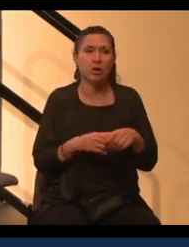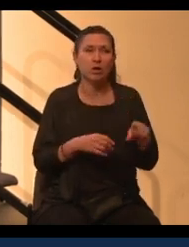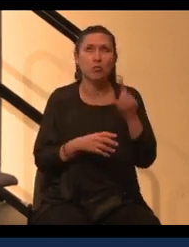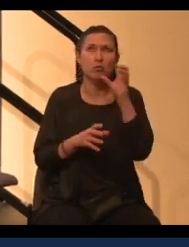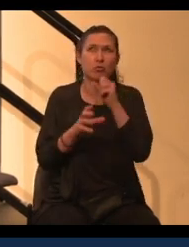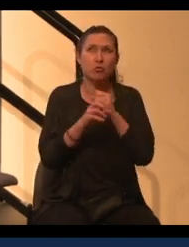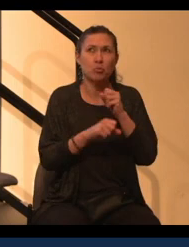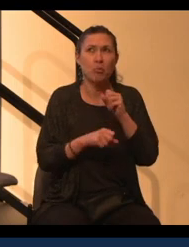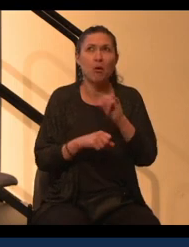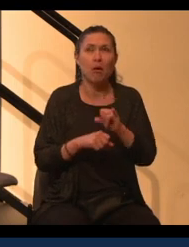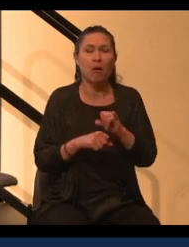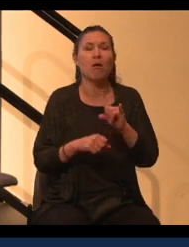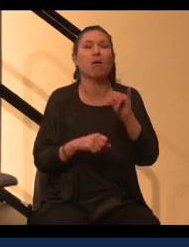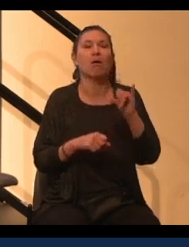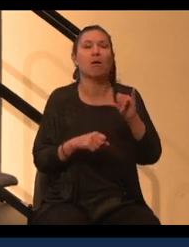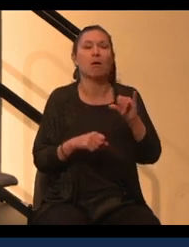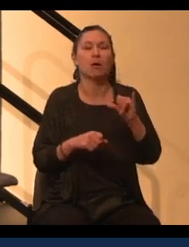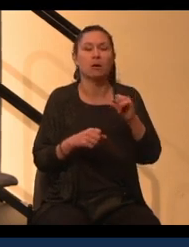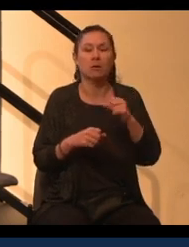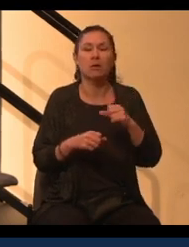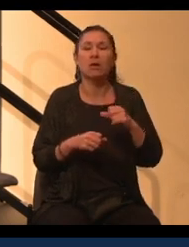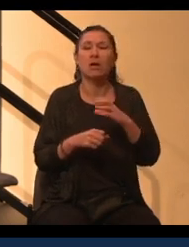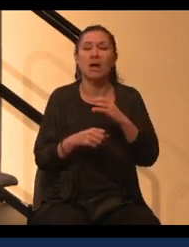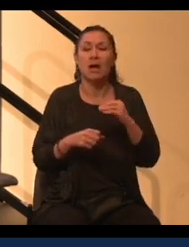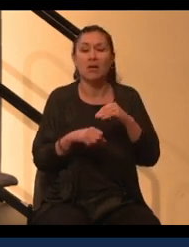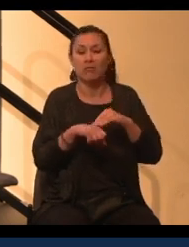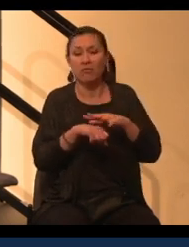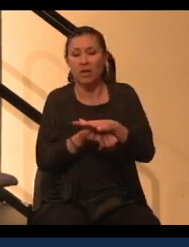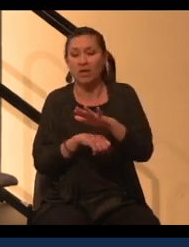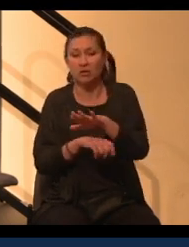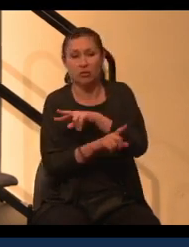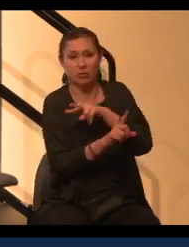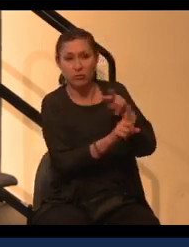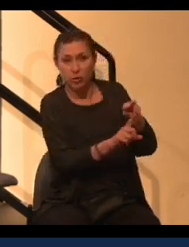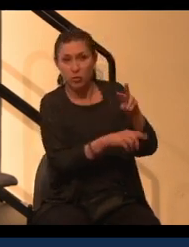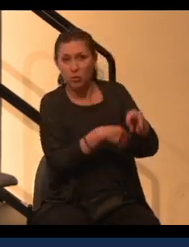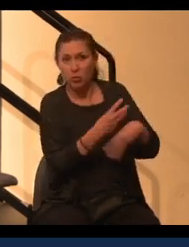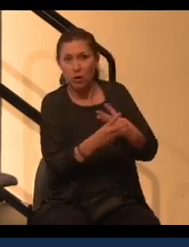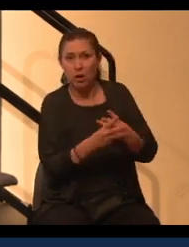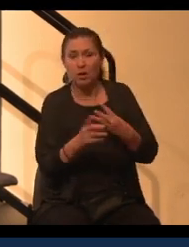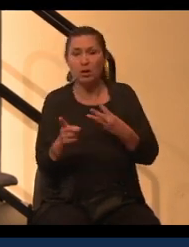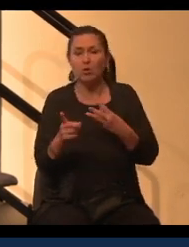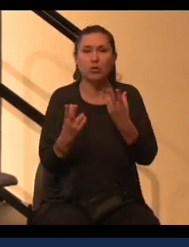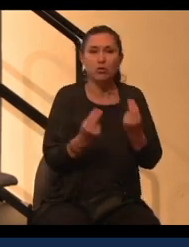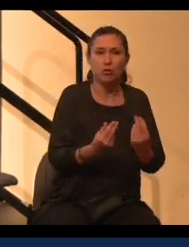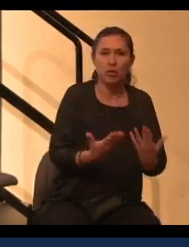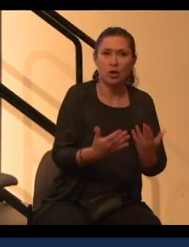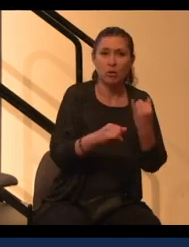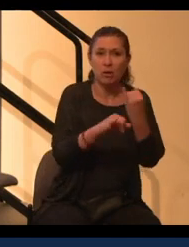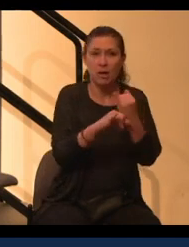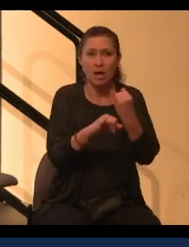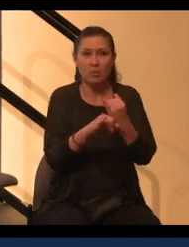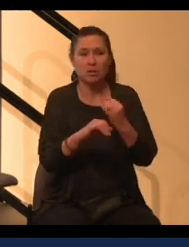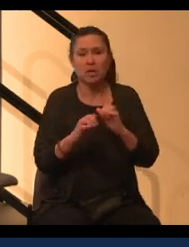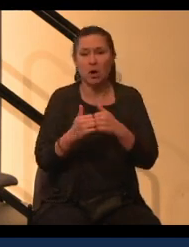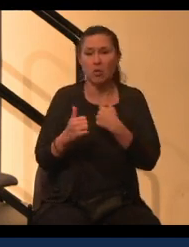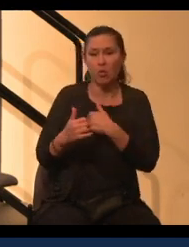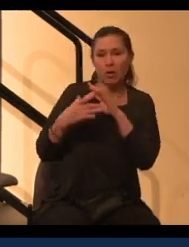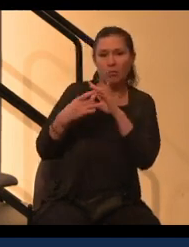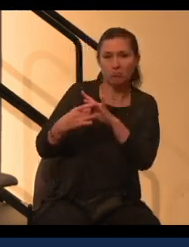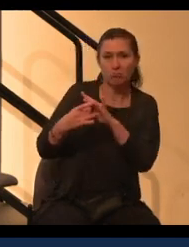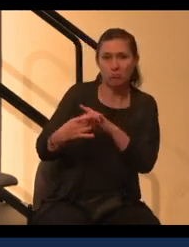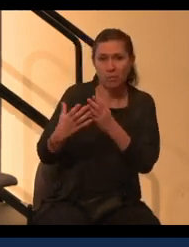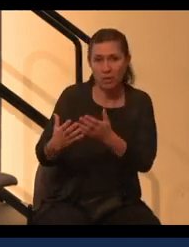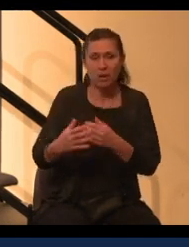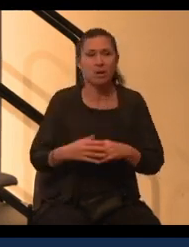like. And again, it shapes how they view the world, how they engage on our campus, how we engage with them, and how